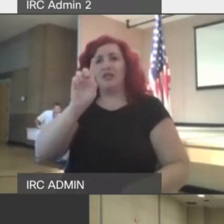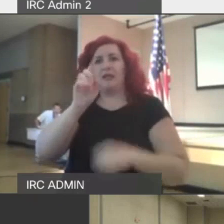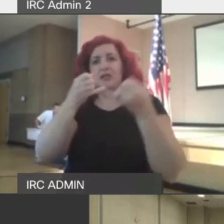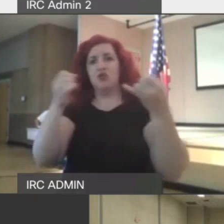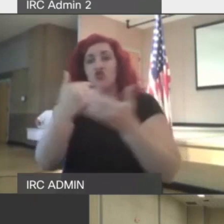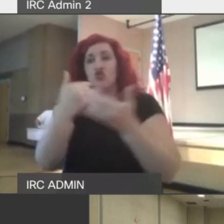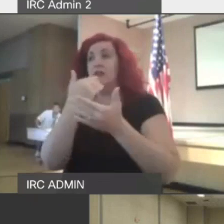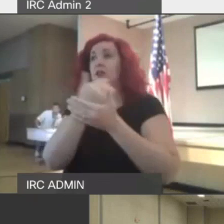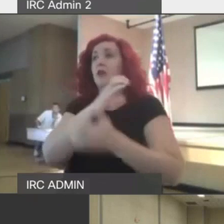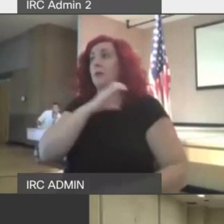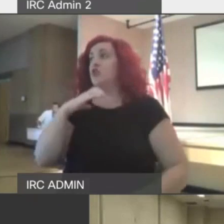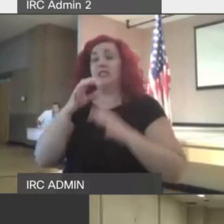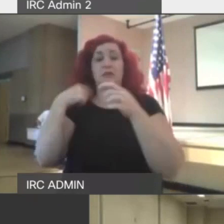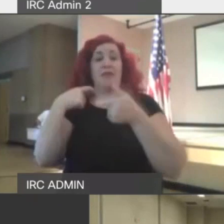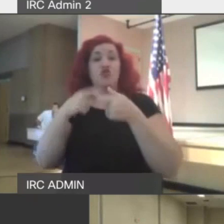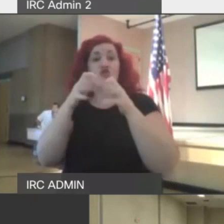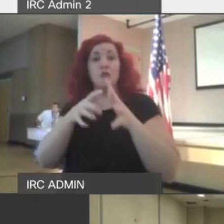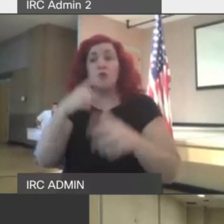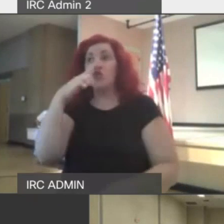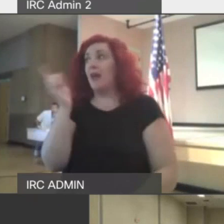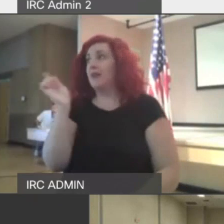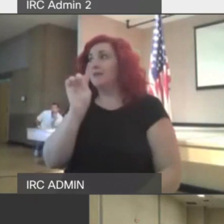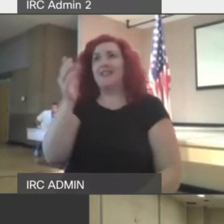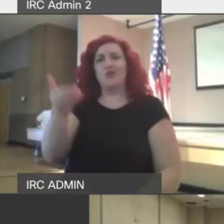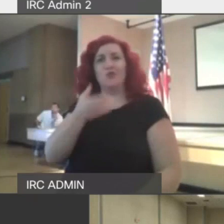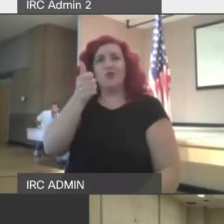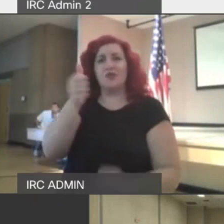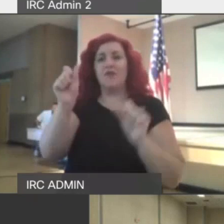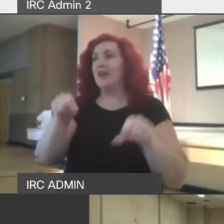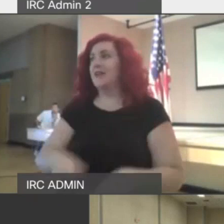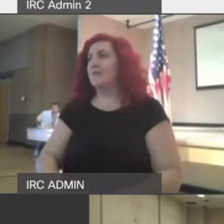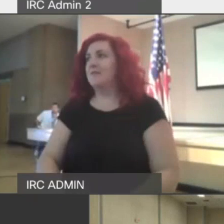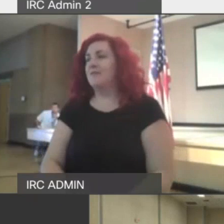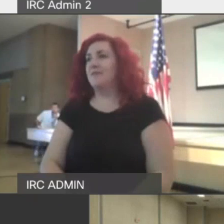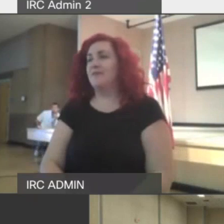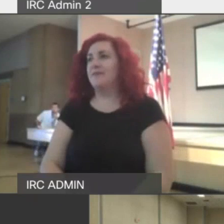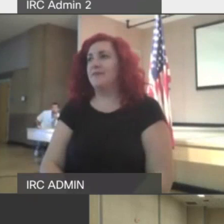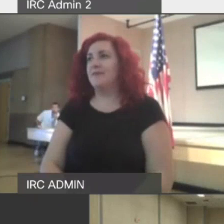introduce our Spanish interpreter first, if she'll come up here and introduce herself.